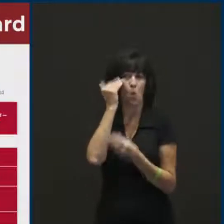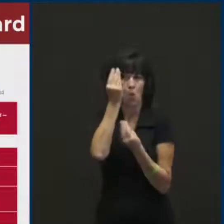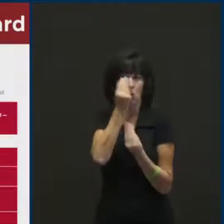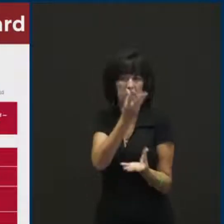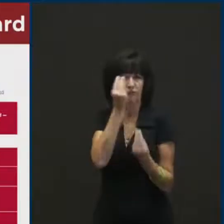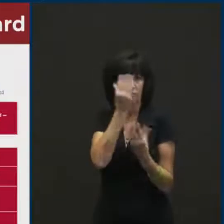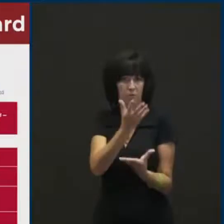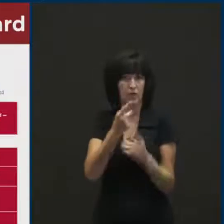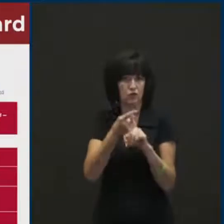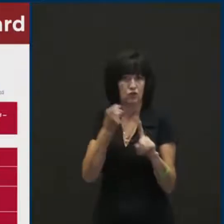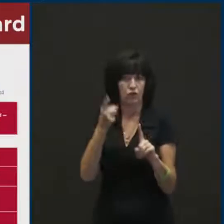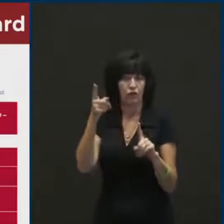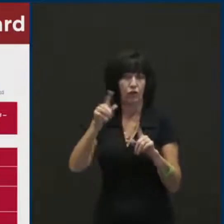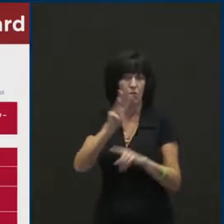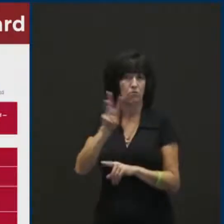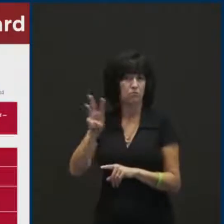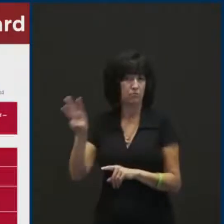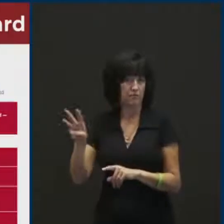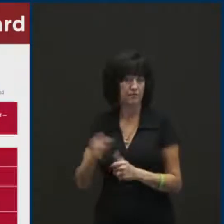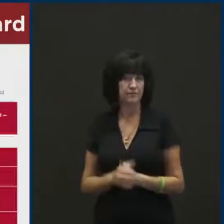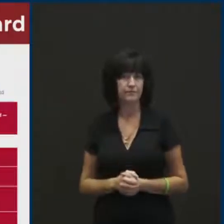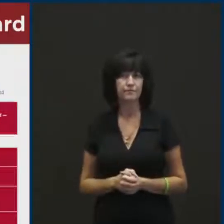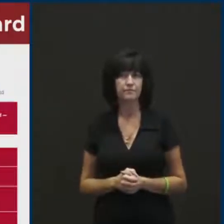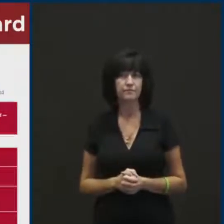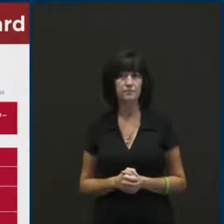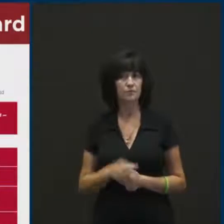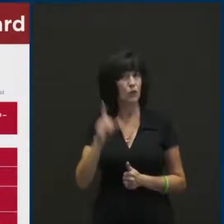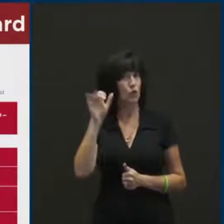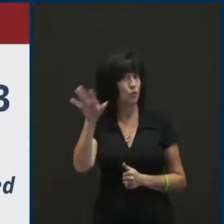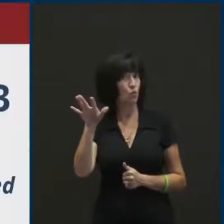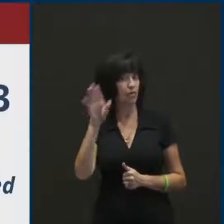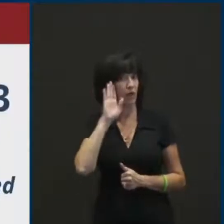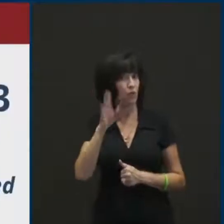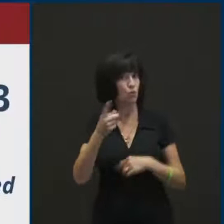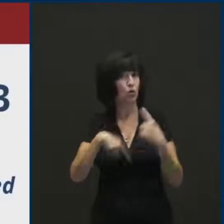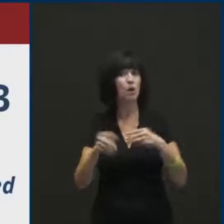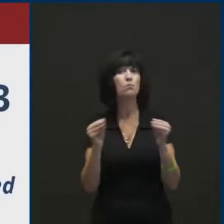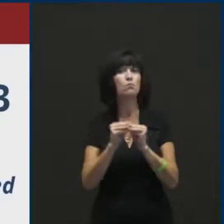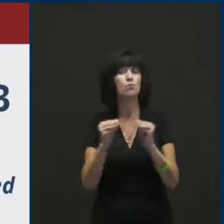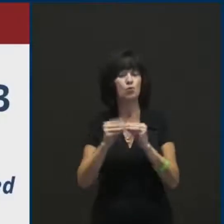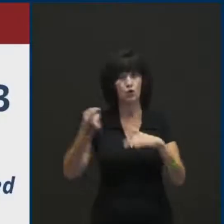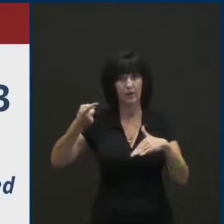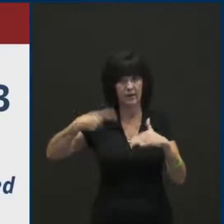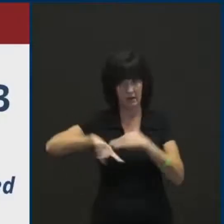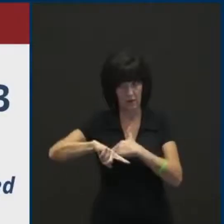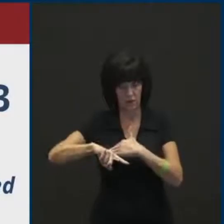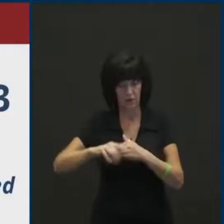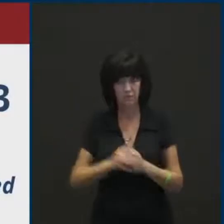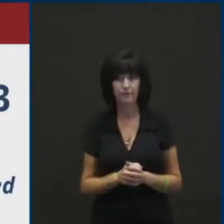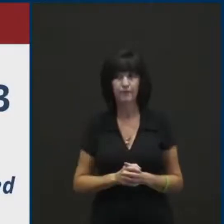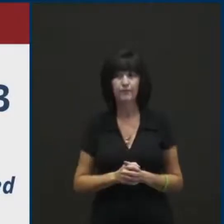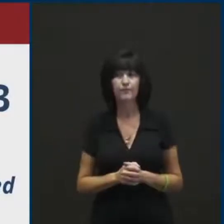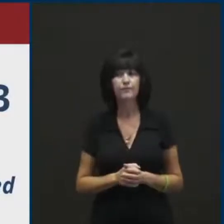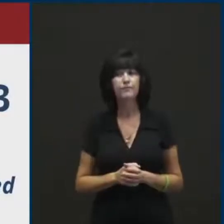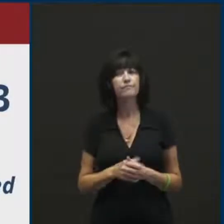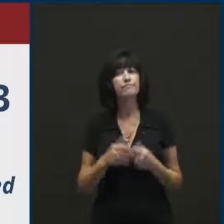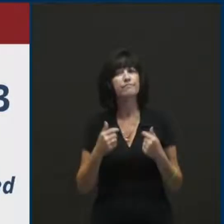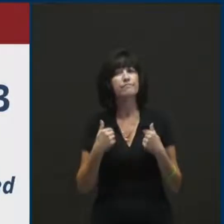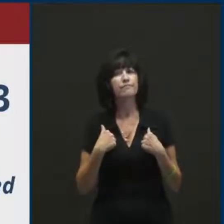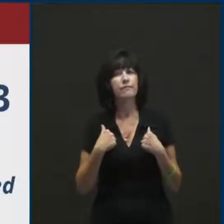and a county level each week. So that's coming next week. And additionally, I just want